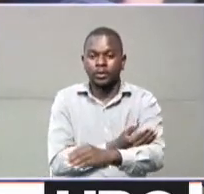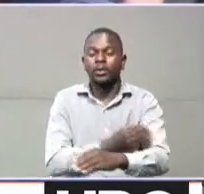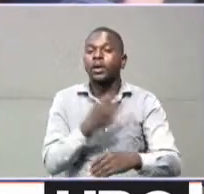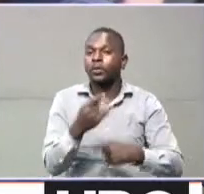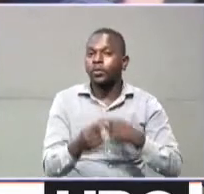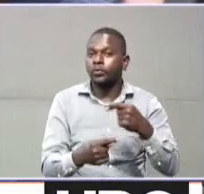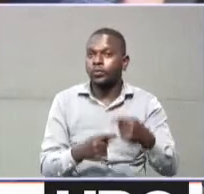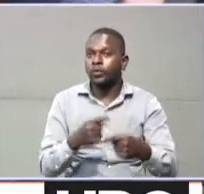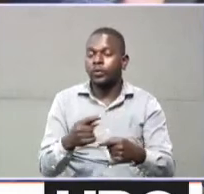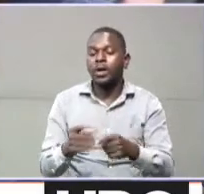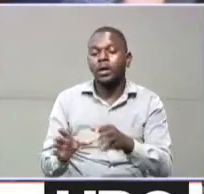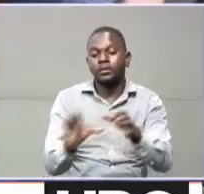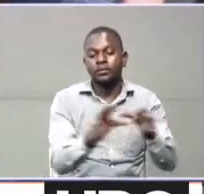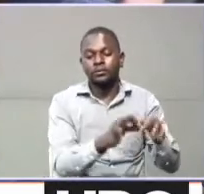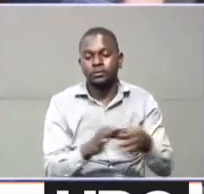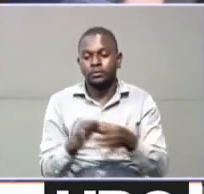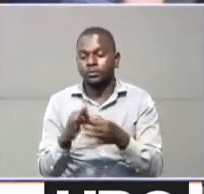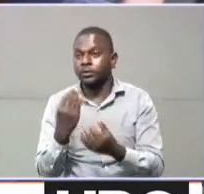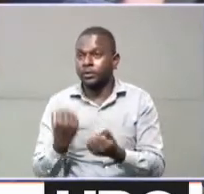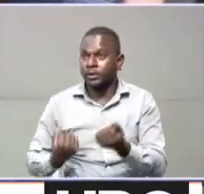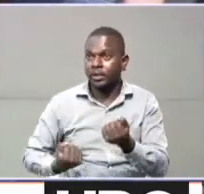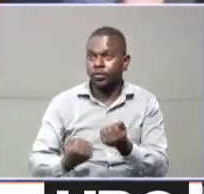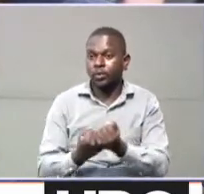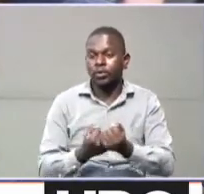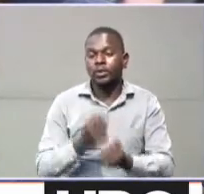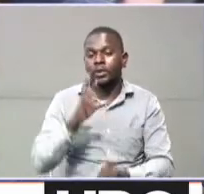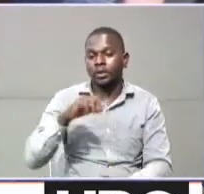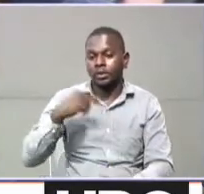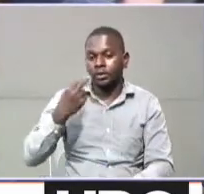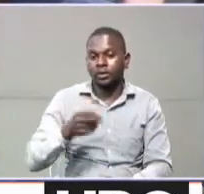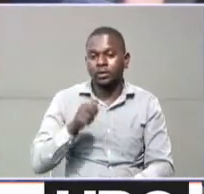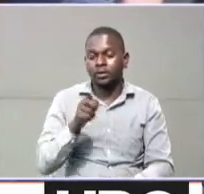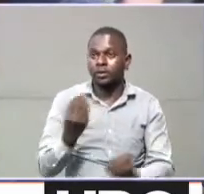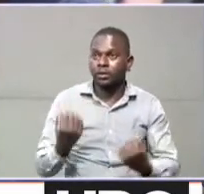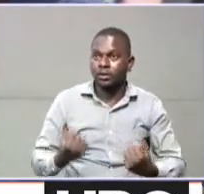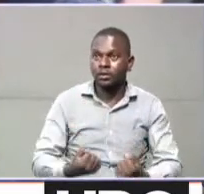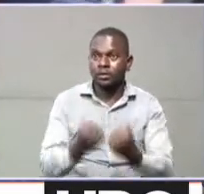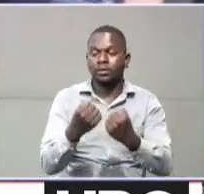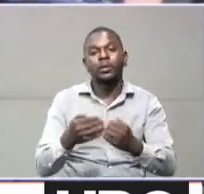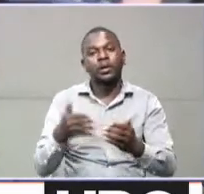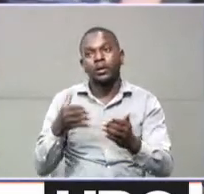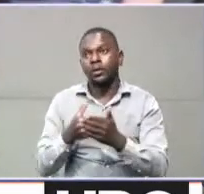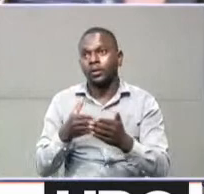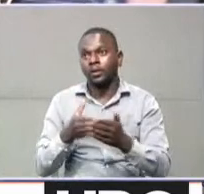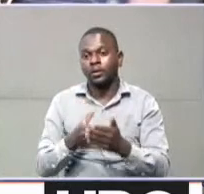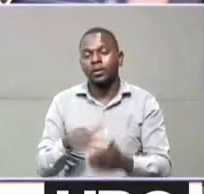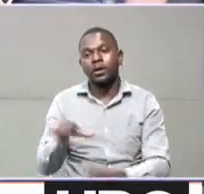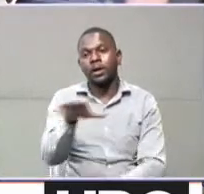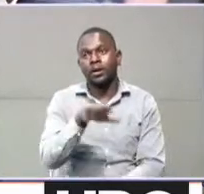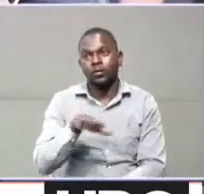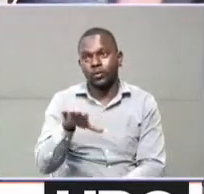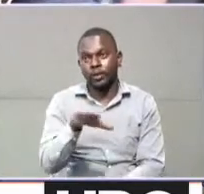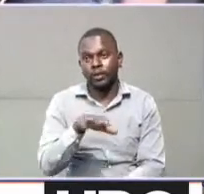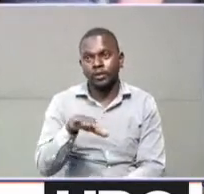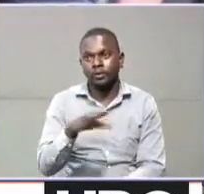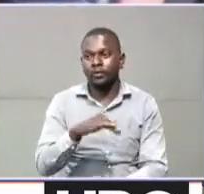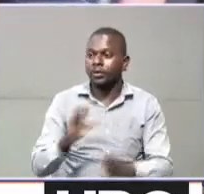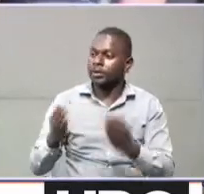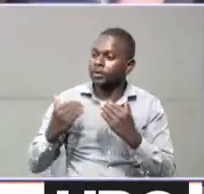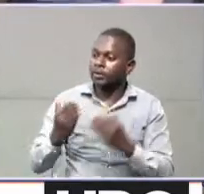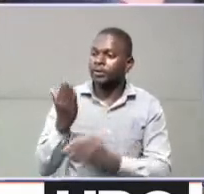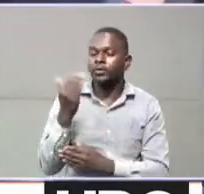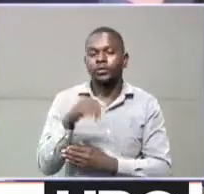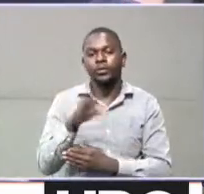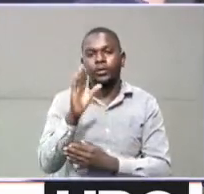continue to coordinate and support the responses to the disaster affected areas thank you so